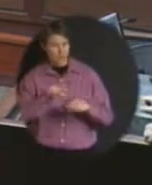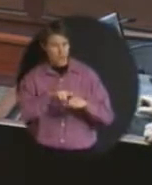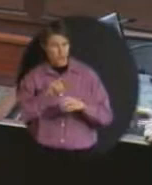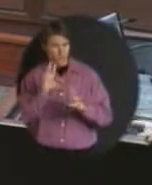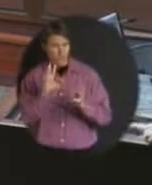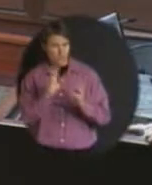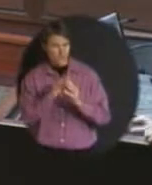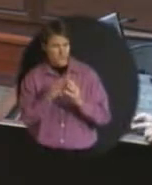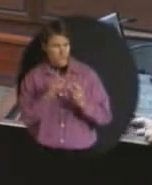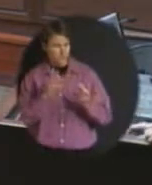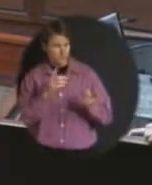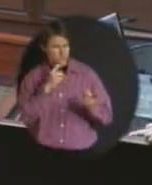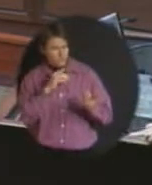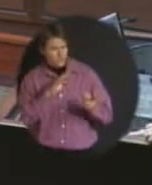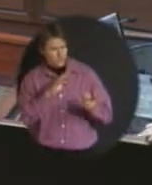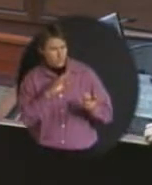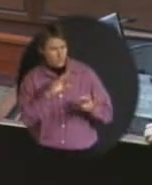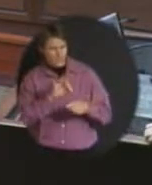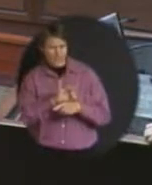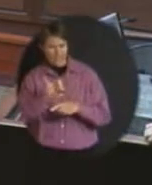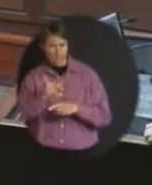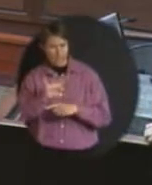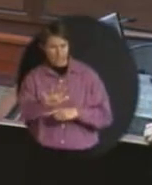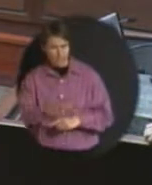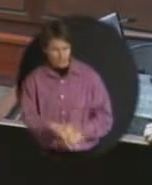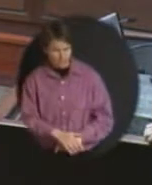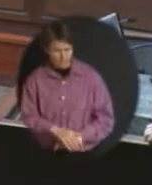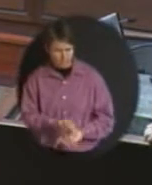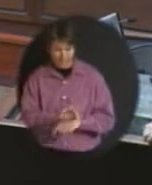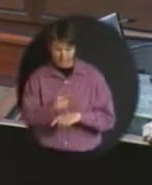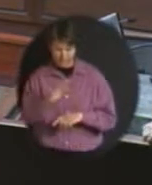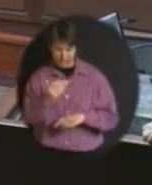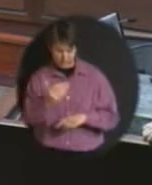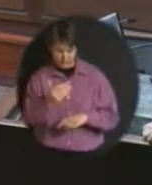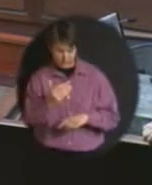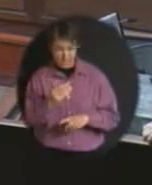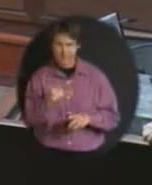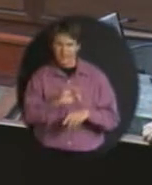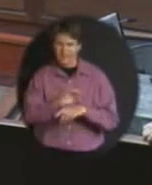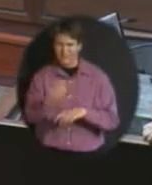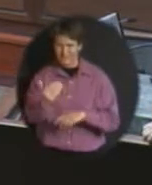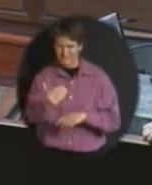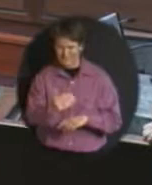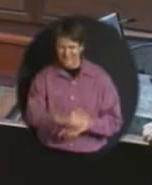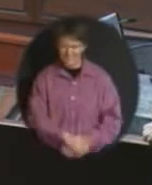at, what did you say, Harlan? 8:45. 8:15? Oh, I'm sorry, yeah, 8:15, yeah.